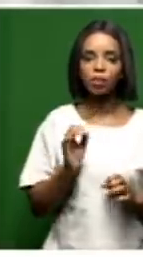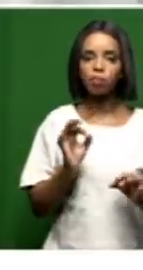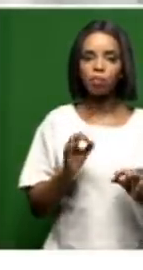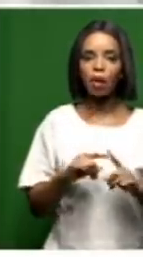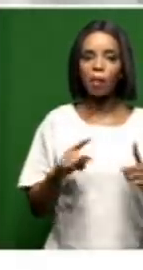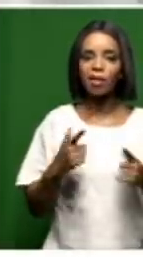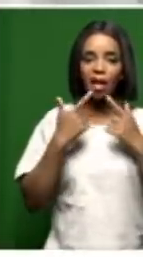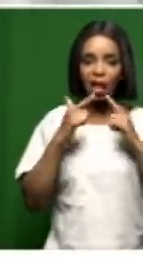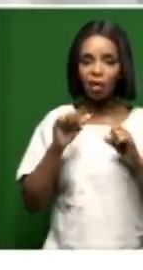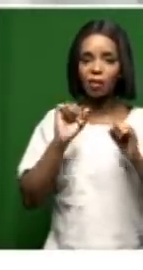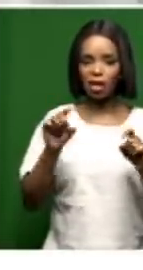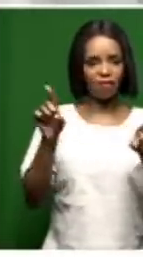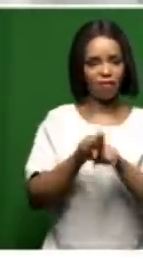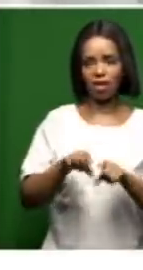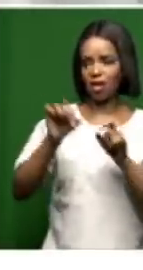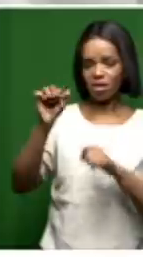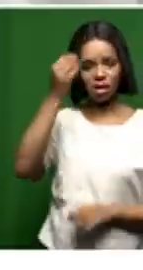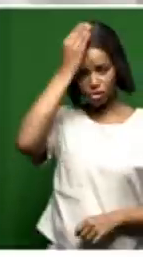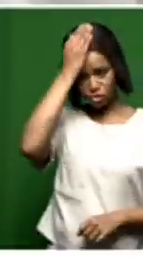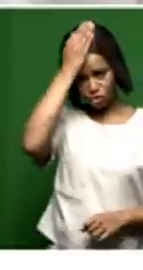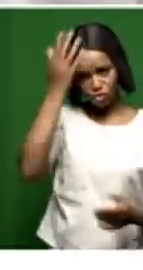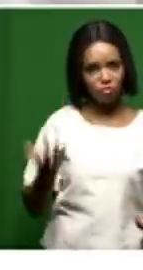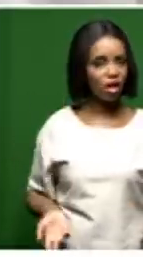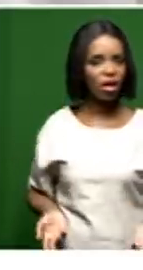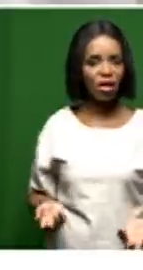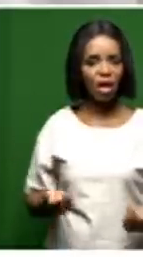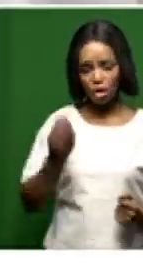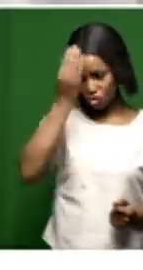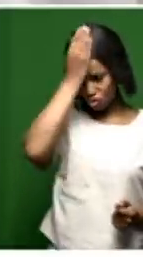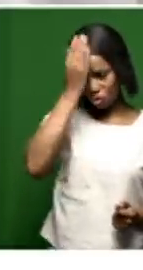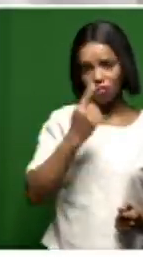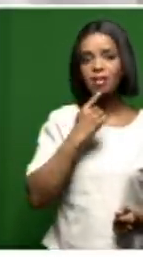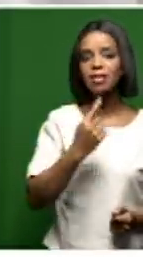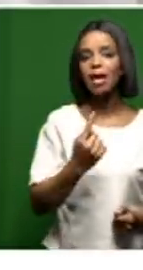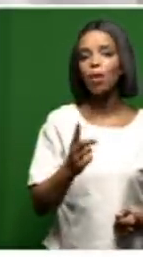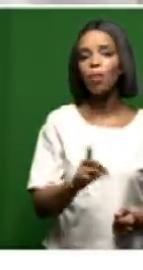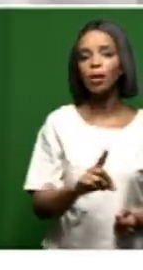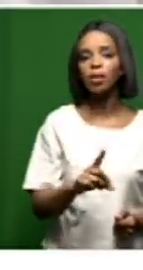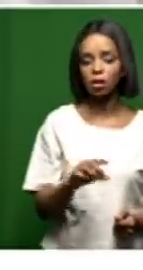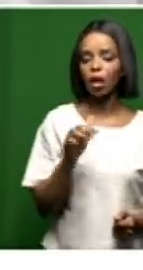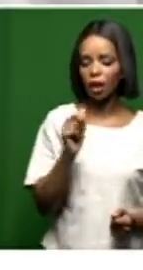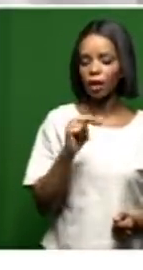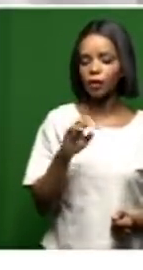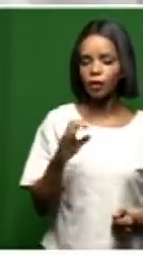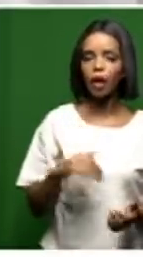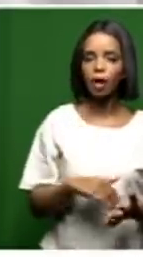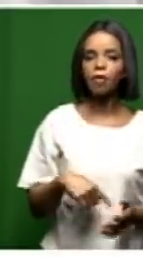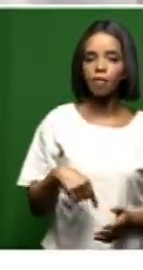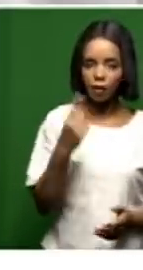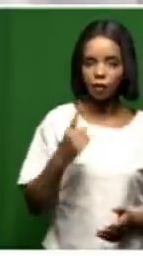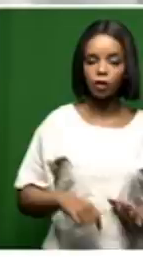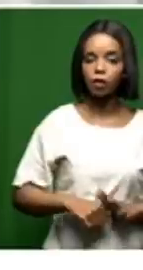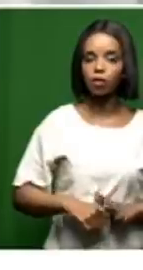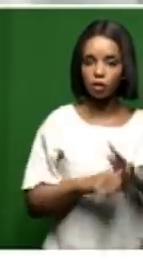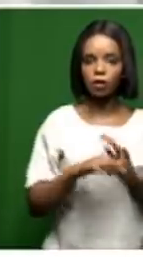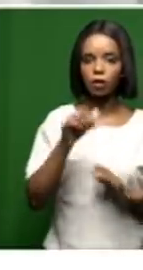Jacob Zuma. Jacob Zuma said the ANC comes first. And Ramaphosa says the ANC